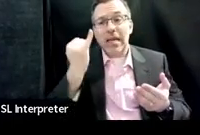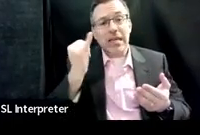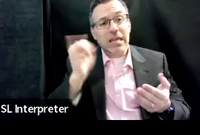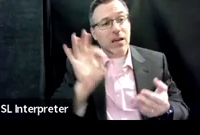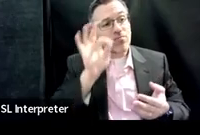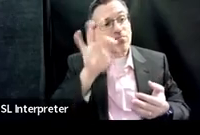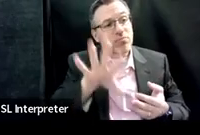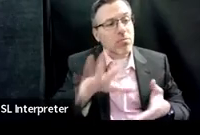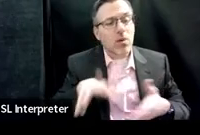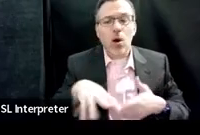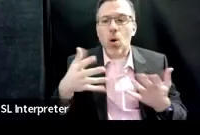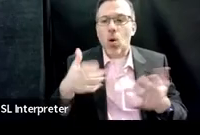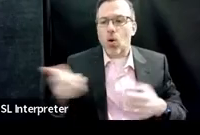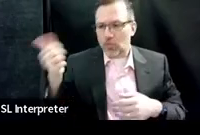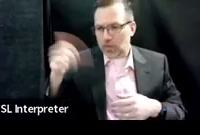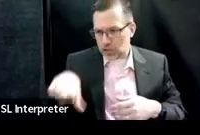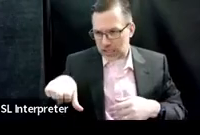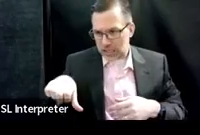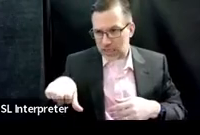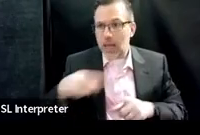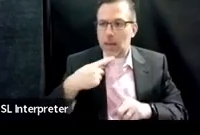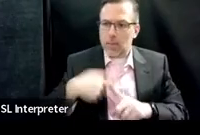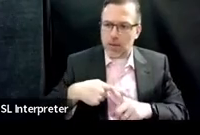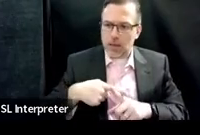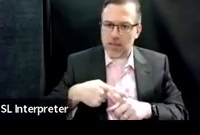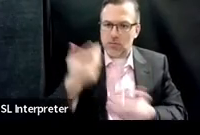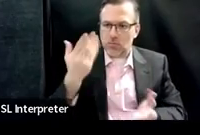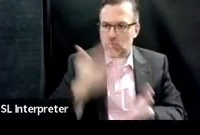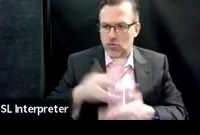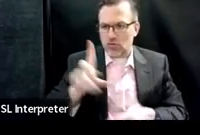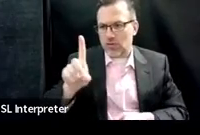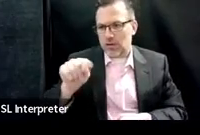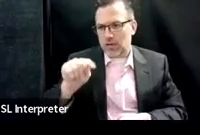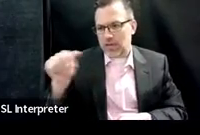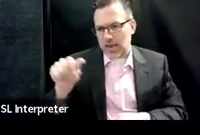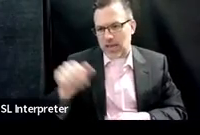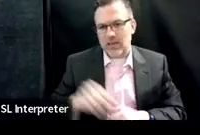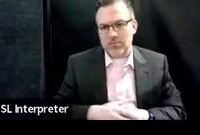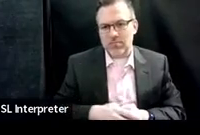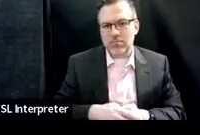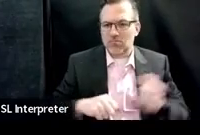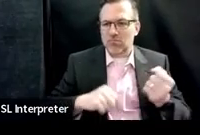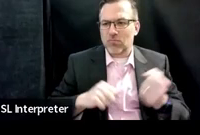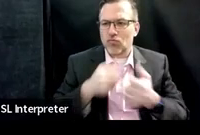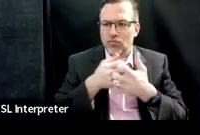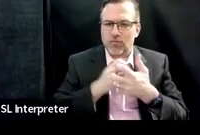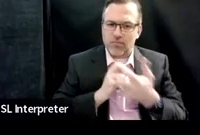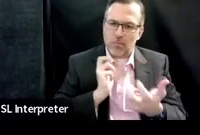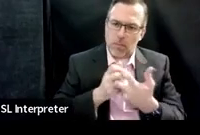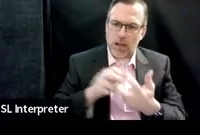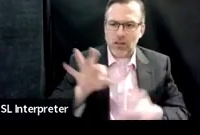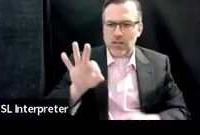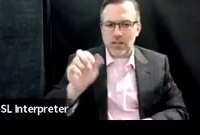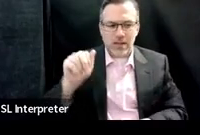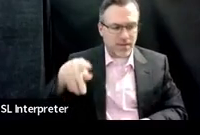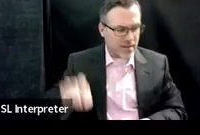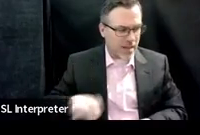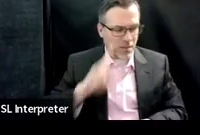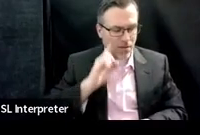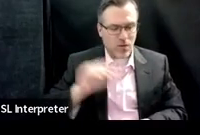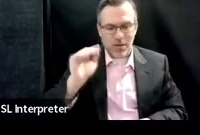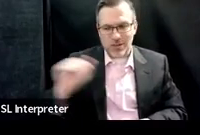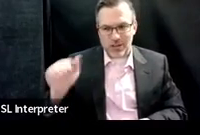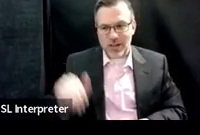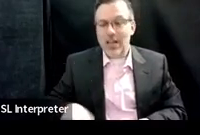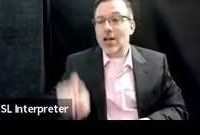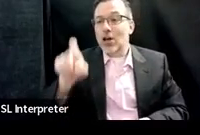those decisions. And it's the district's offer of FAPE for the child. And you need to send a